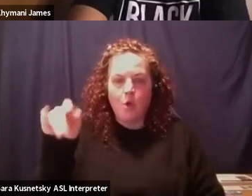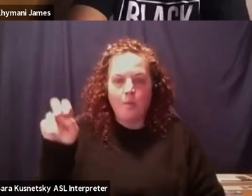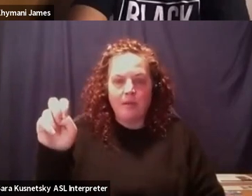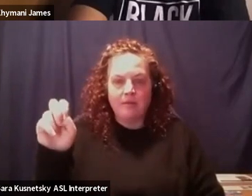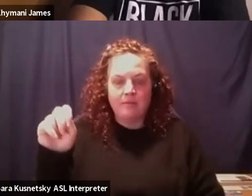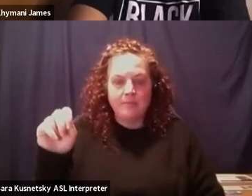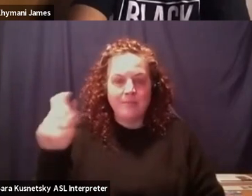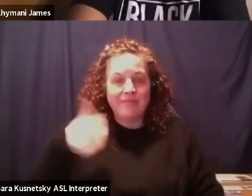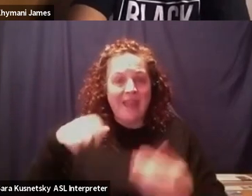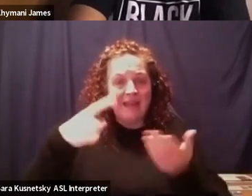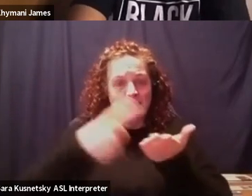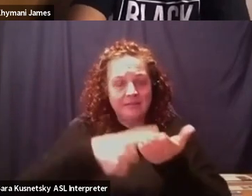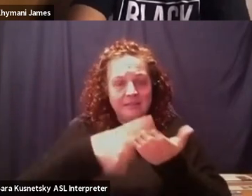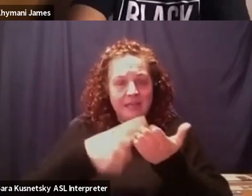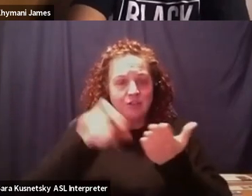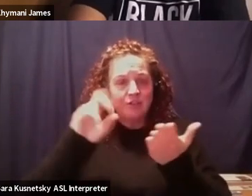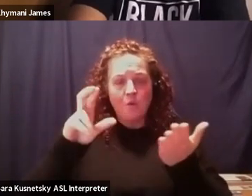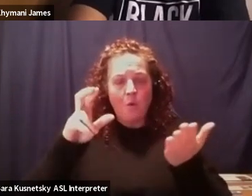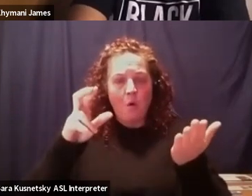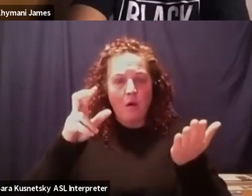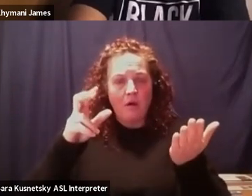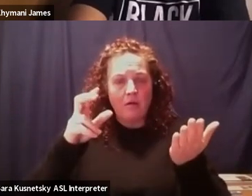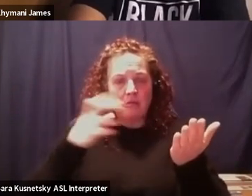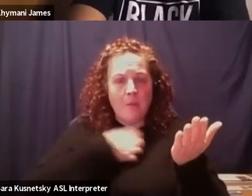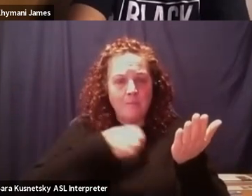there any discussion or objection to the motion?